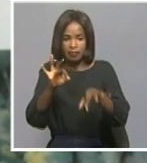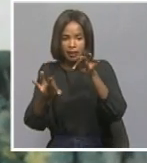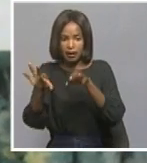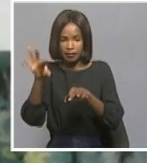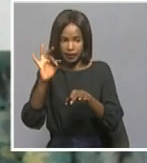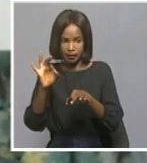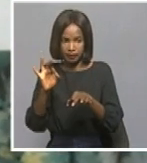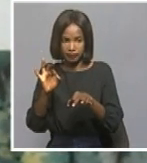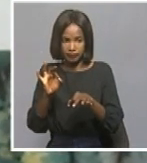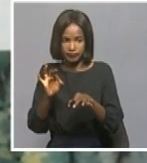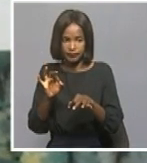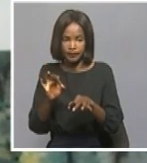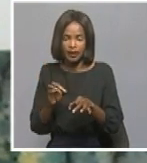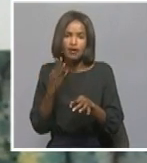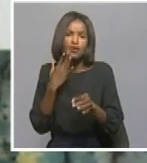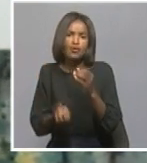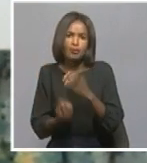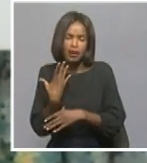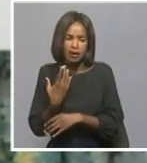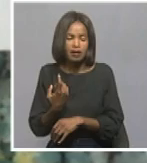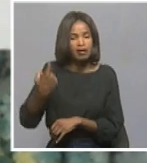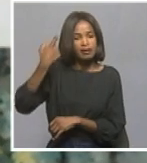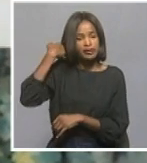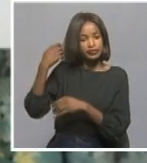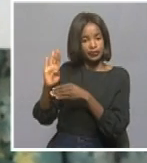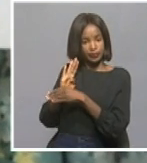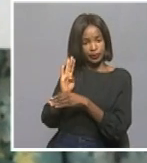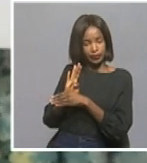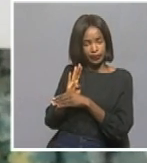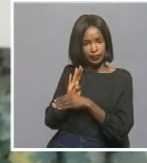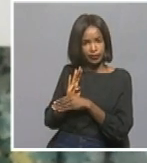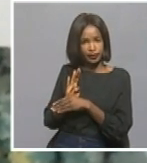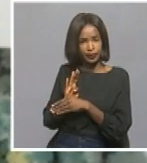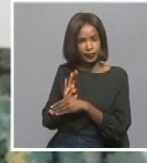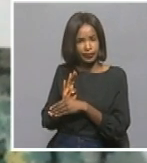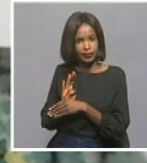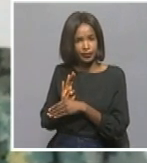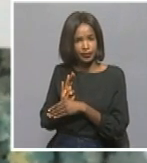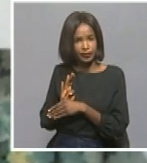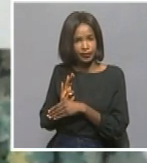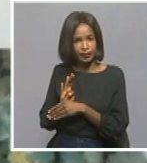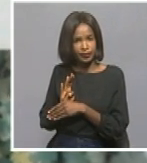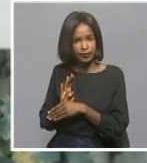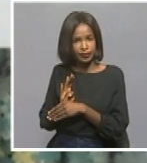it was actually established by the Line Ministry of Trade, basically first to be able to